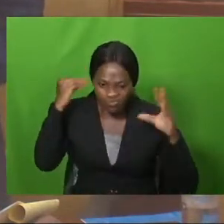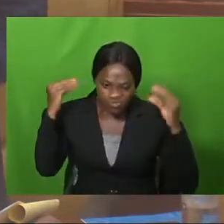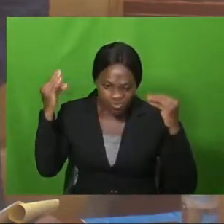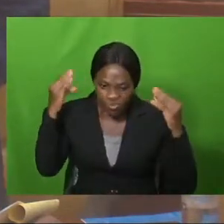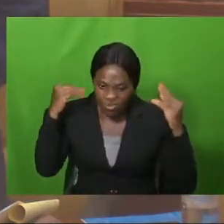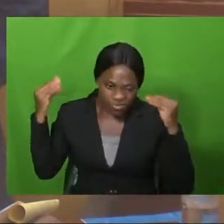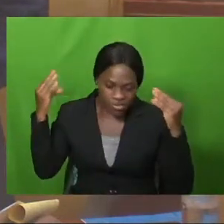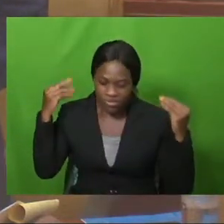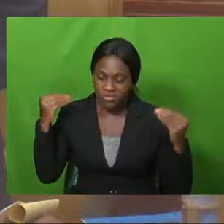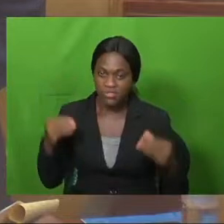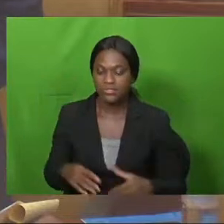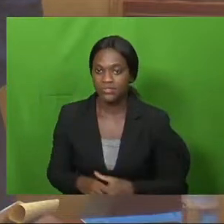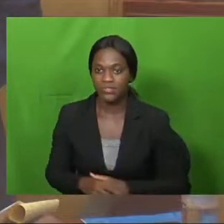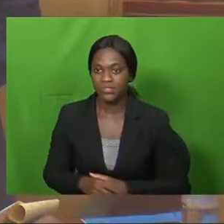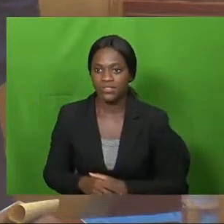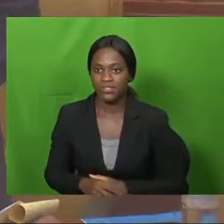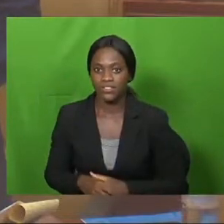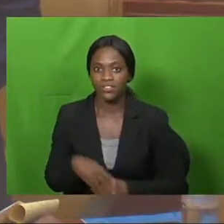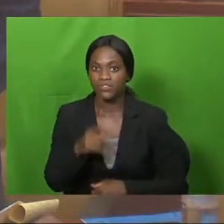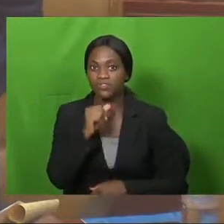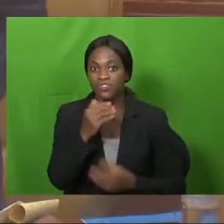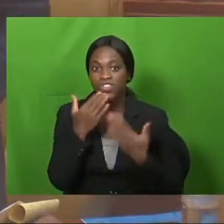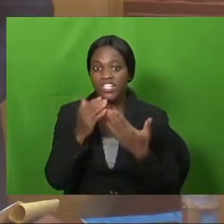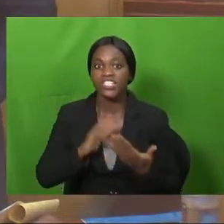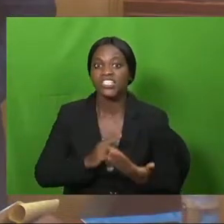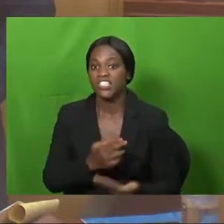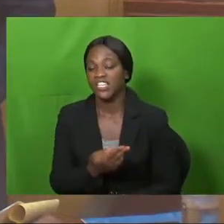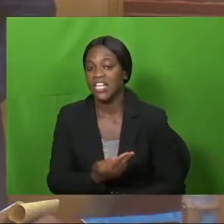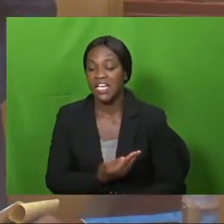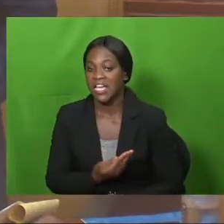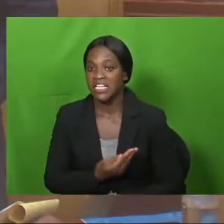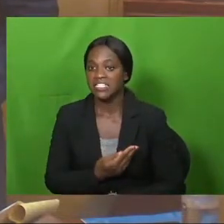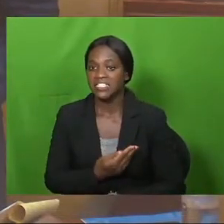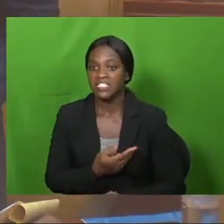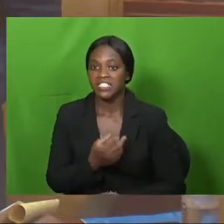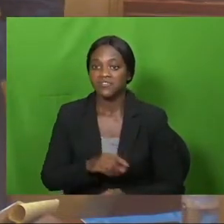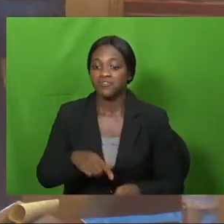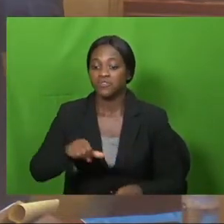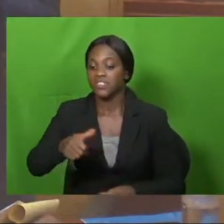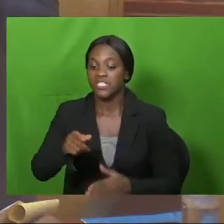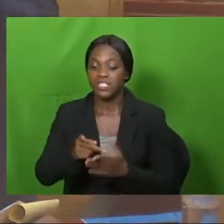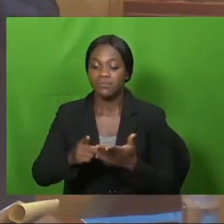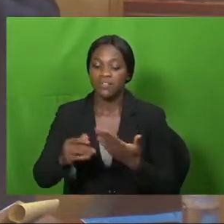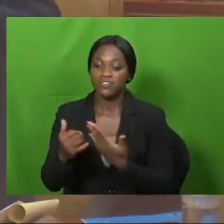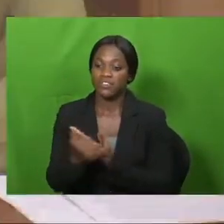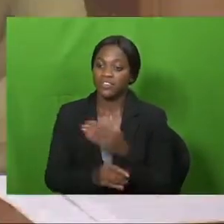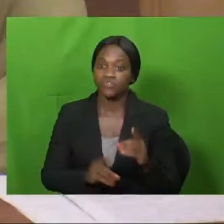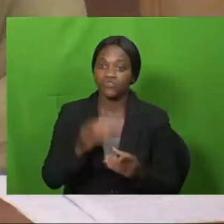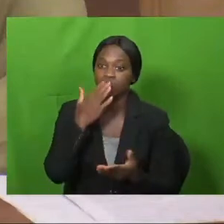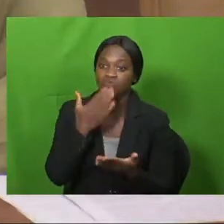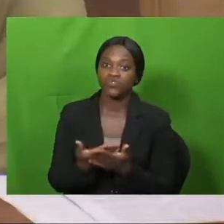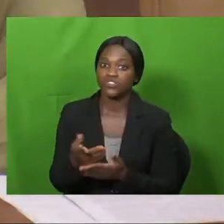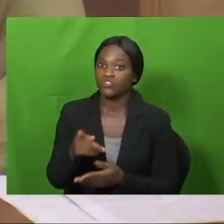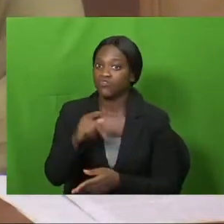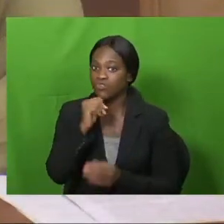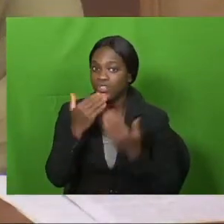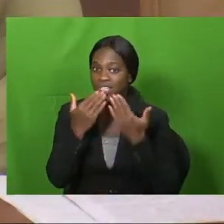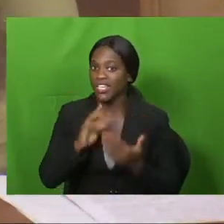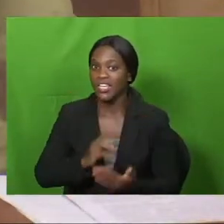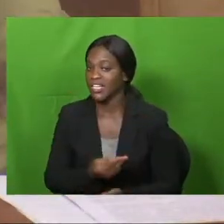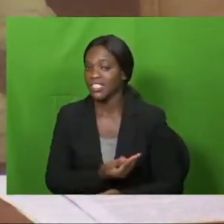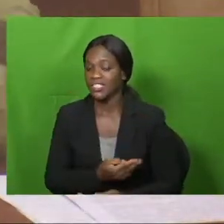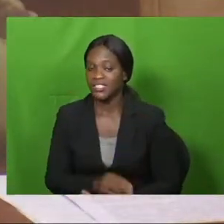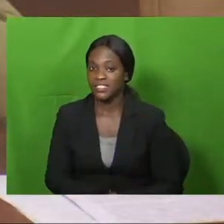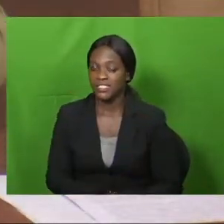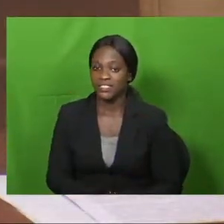situation. Even you won't thank us when we come to any part of the country and we do good things. Honourable